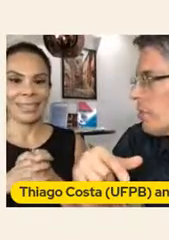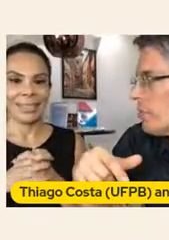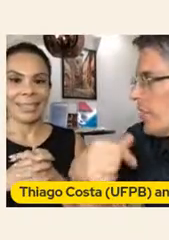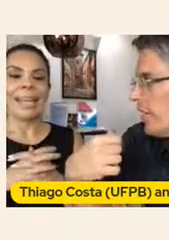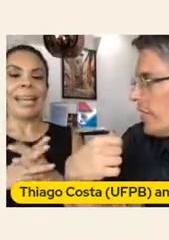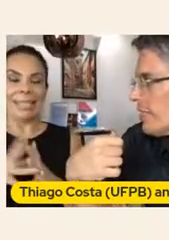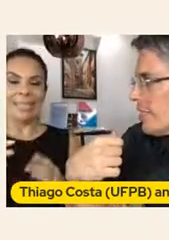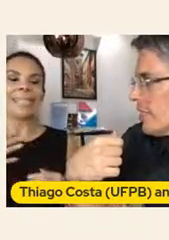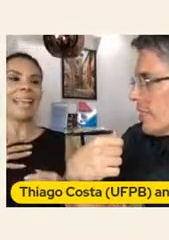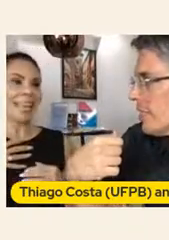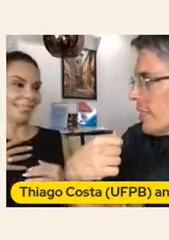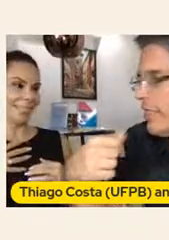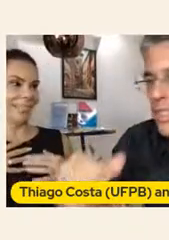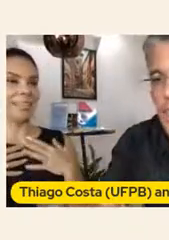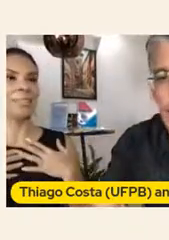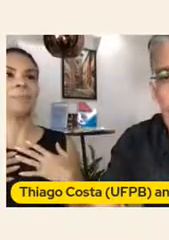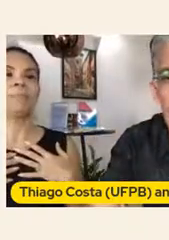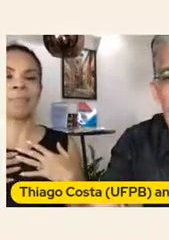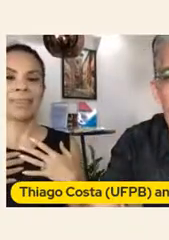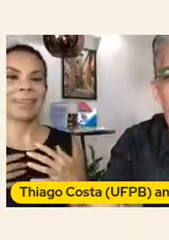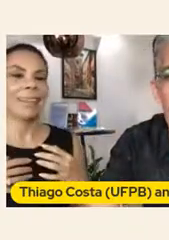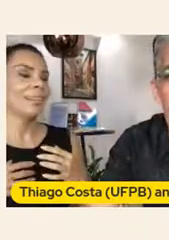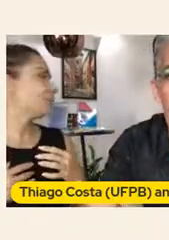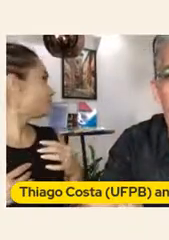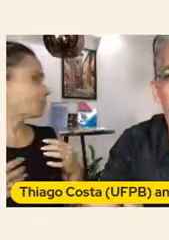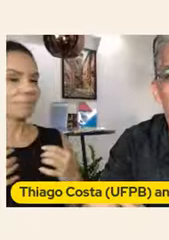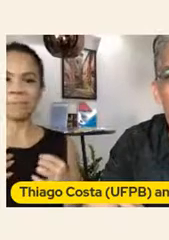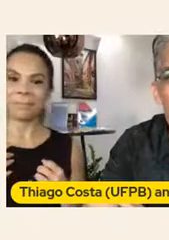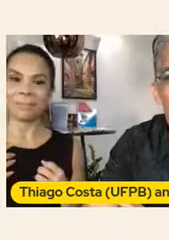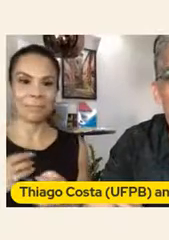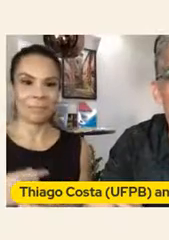numbers, remember the kits? Yes. They are